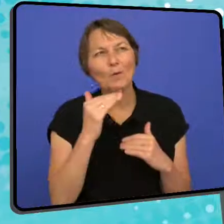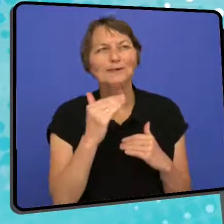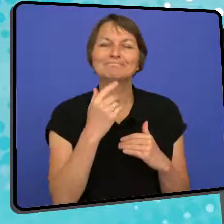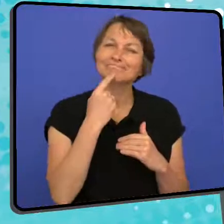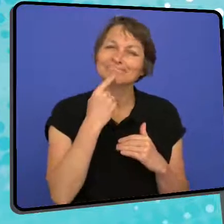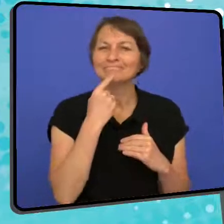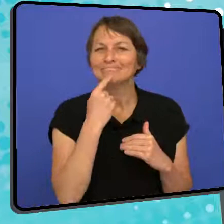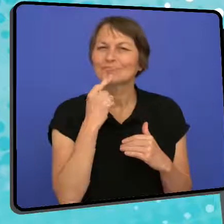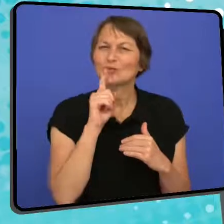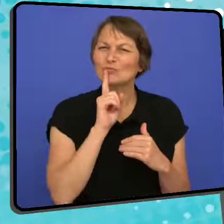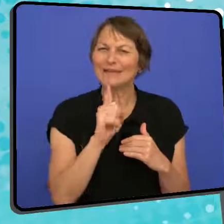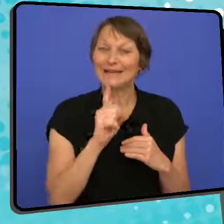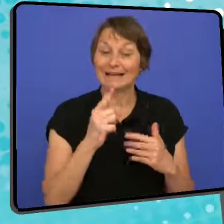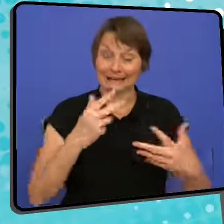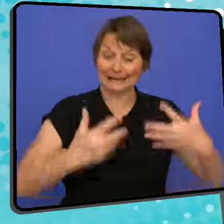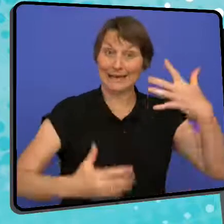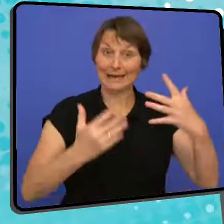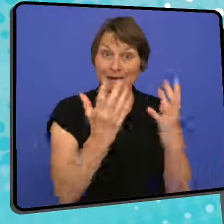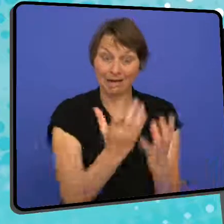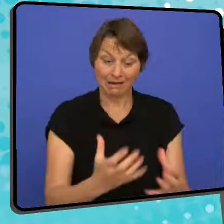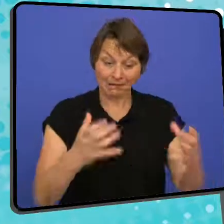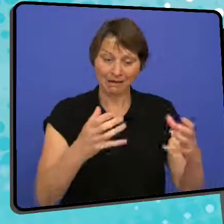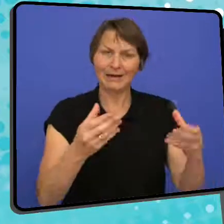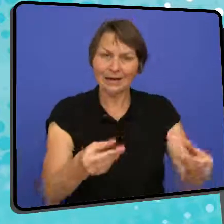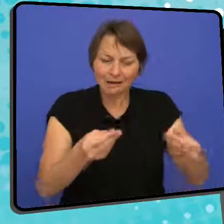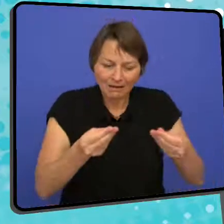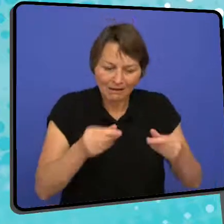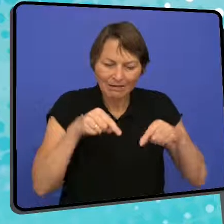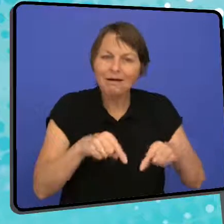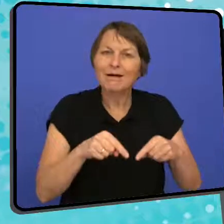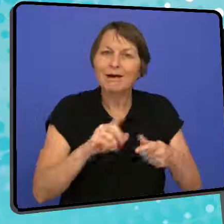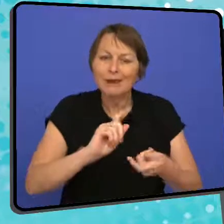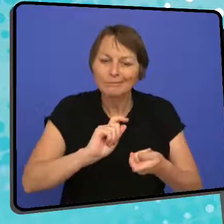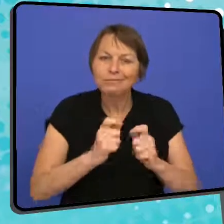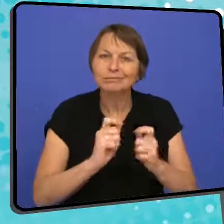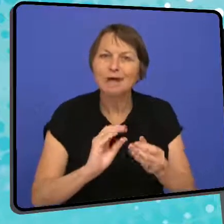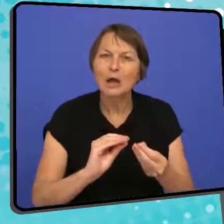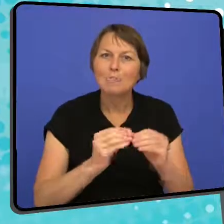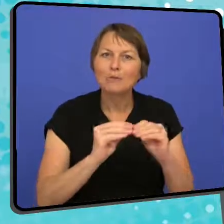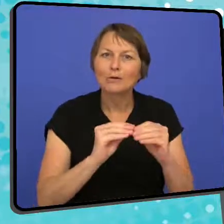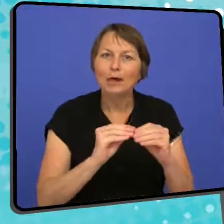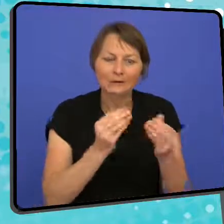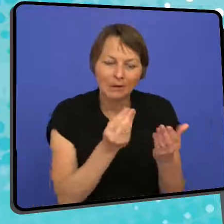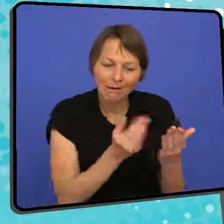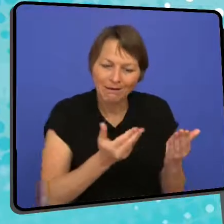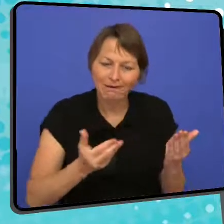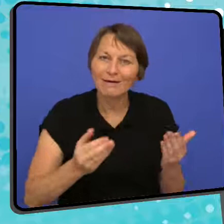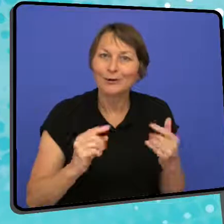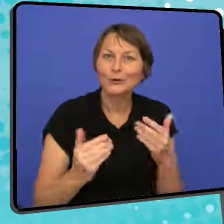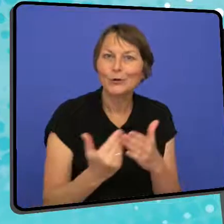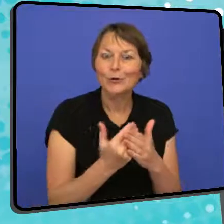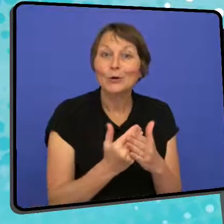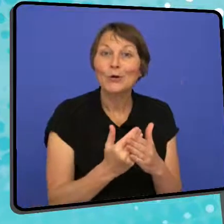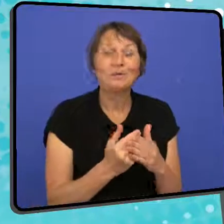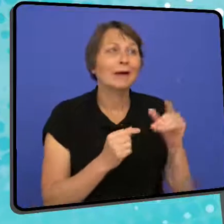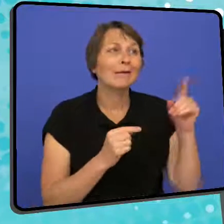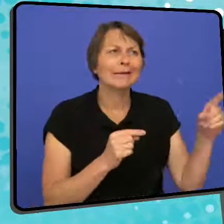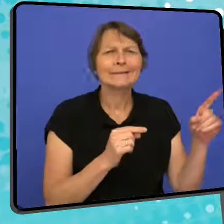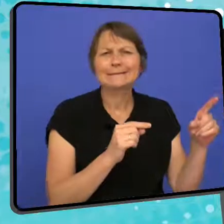of data, and people analytics, that's still a bit hard, except maybe if you work for Amazon or